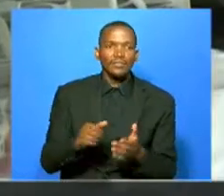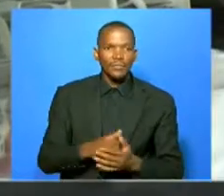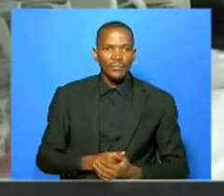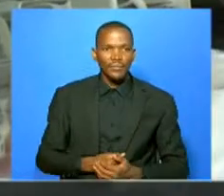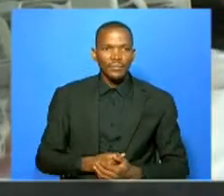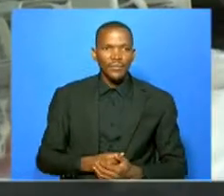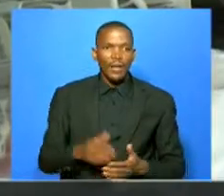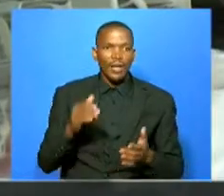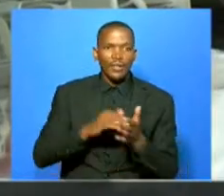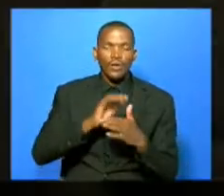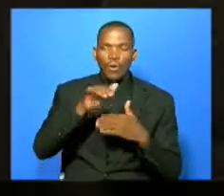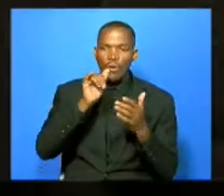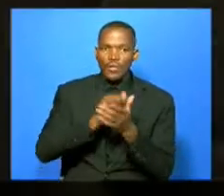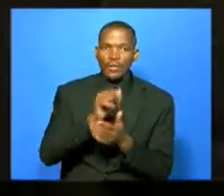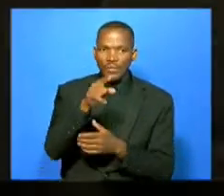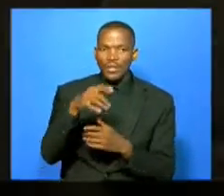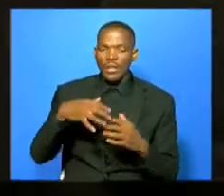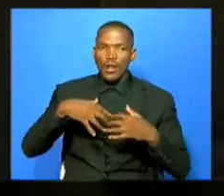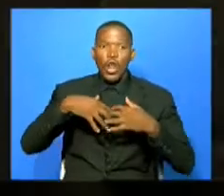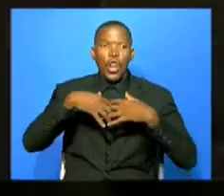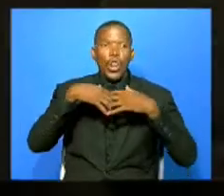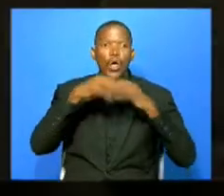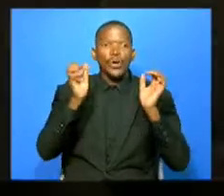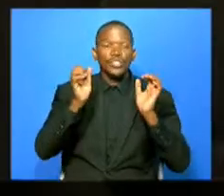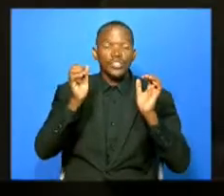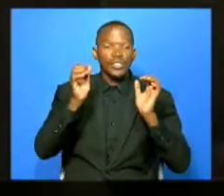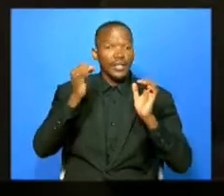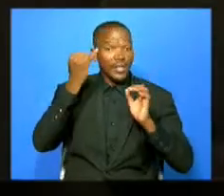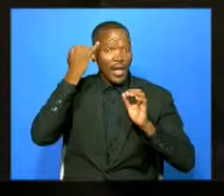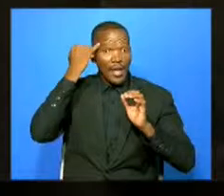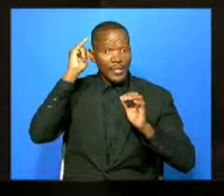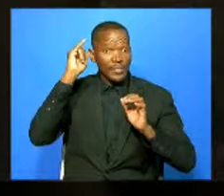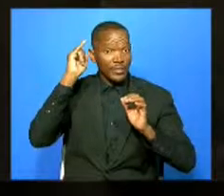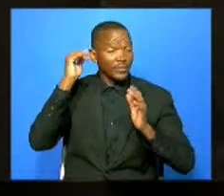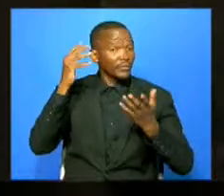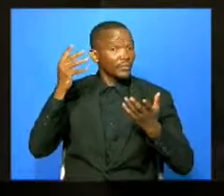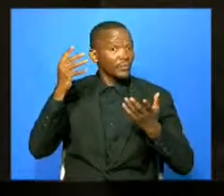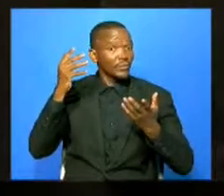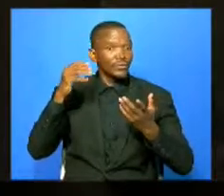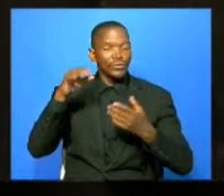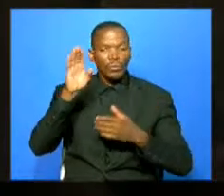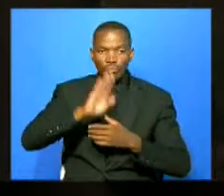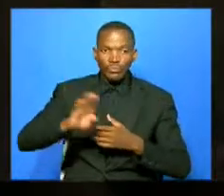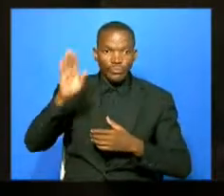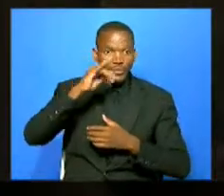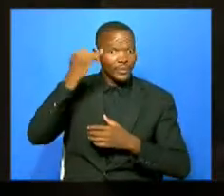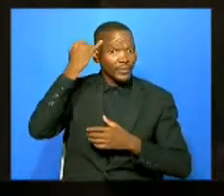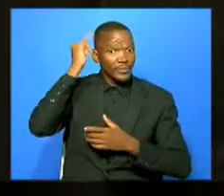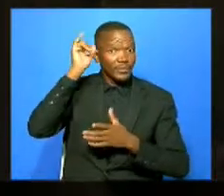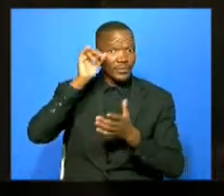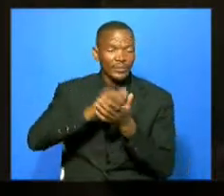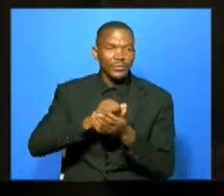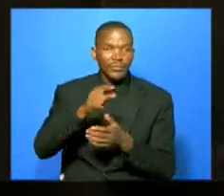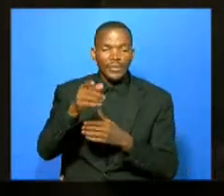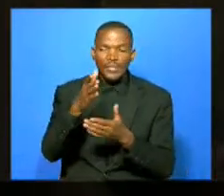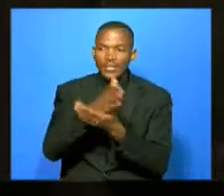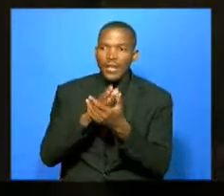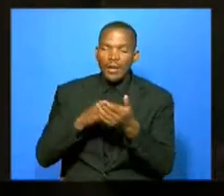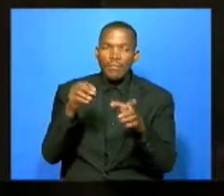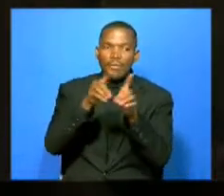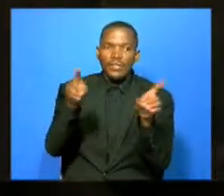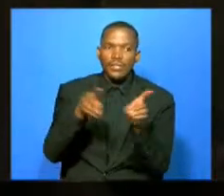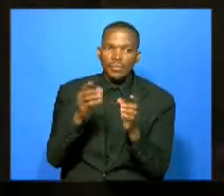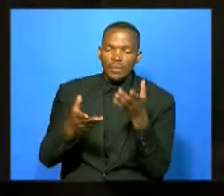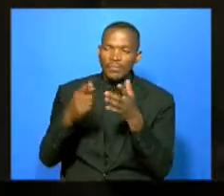gaetsho re gano ne re tsile go lantšha the initiative ya kana Botswana initiative e ka yone gongwe dikgaolo tse dingwe